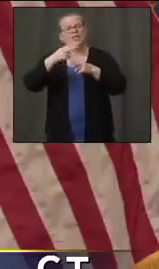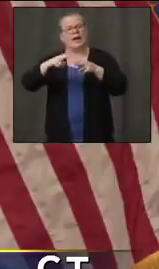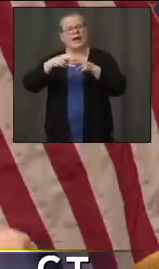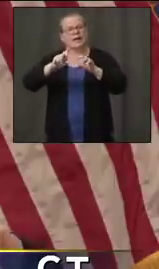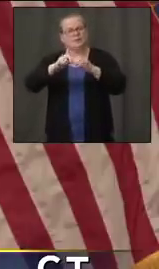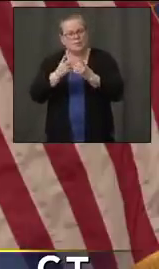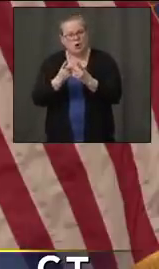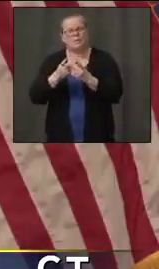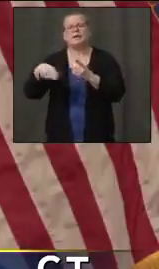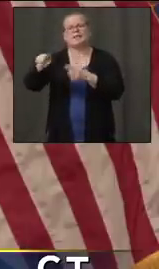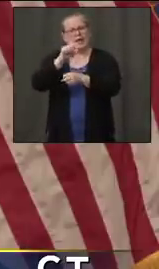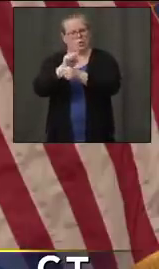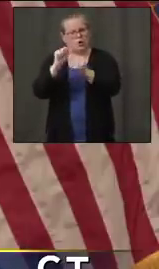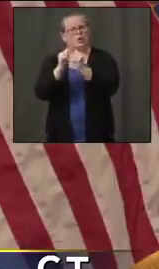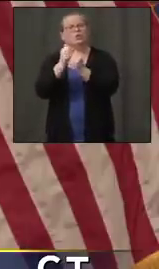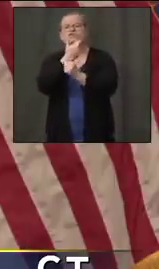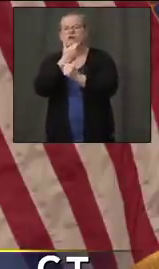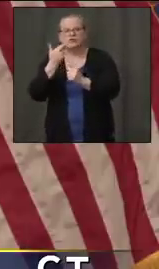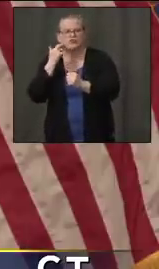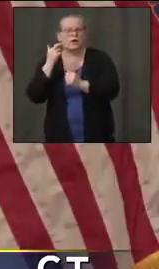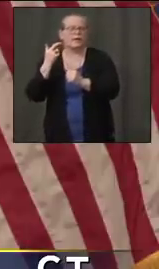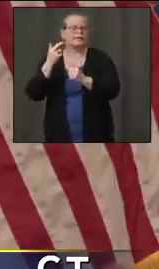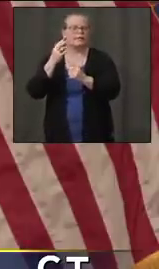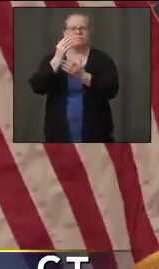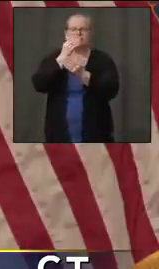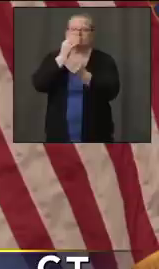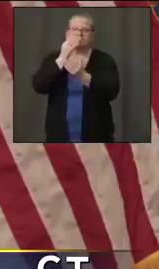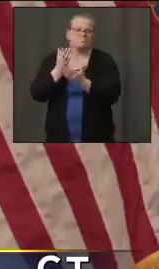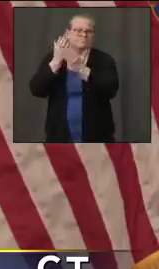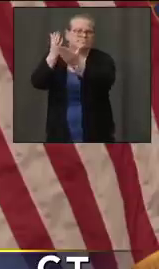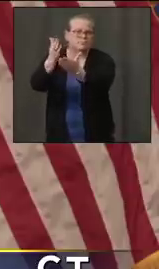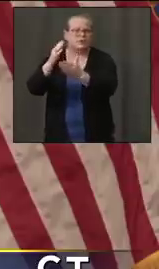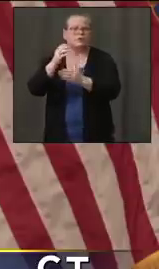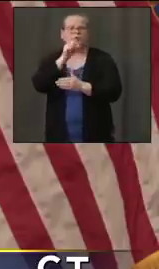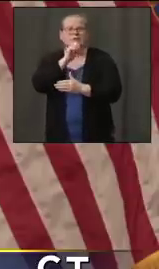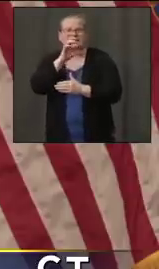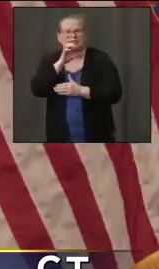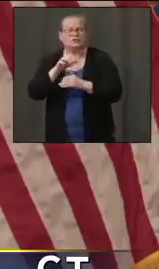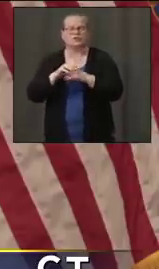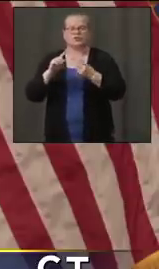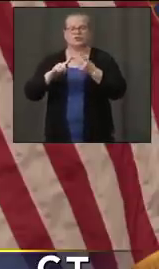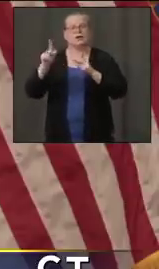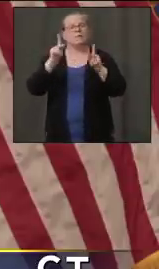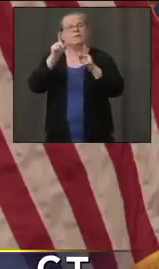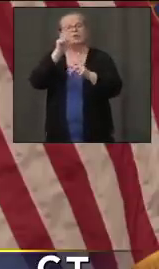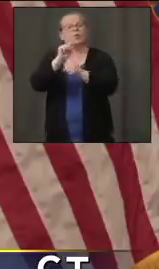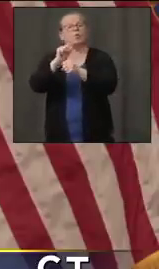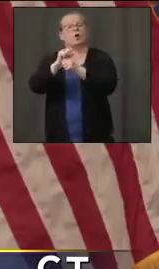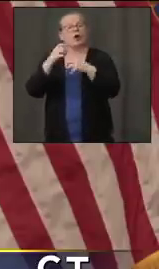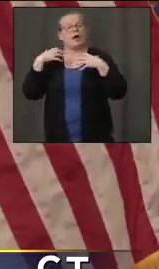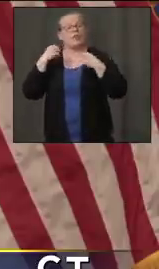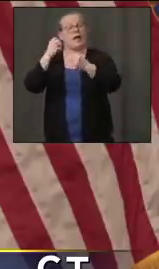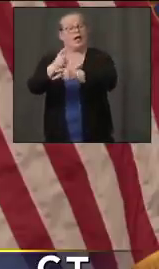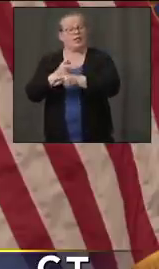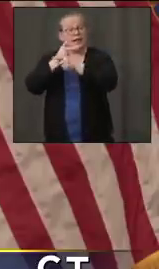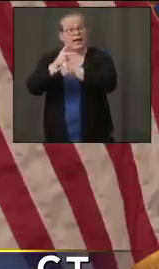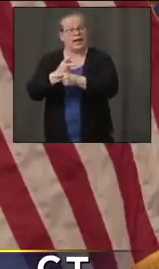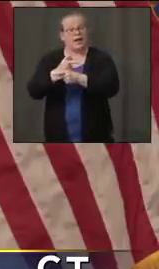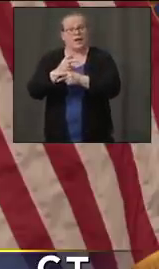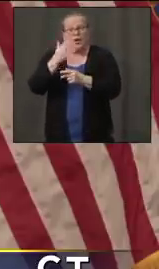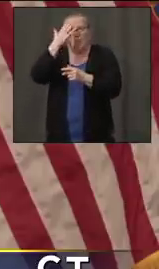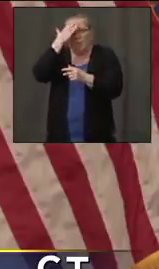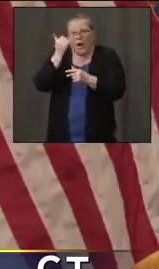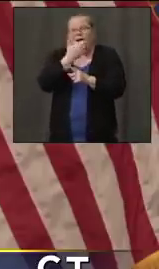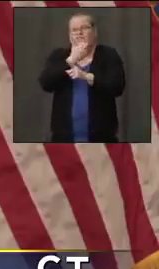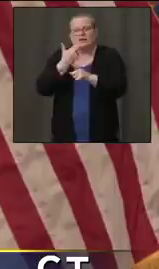to seniors, to healthcare workers, and the like, to people who need food, because we want to keep those